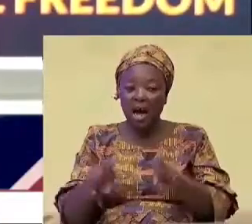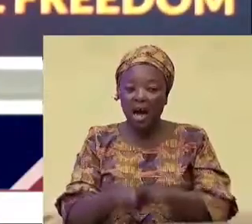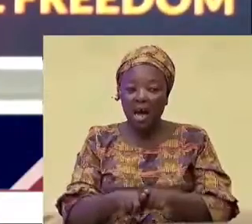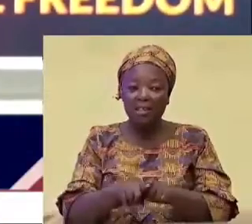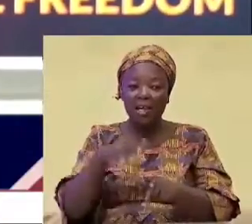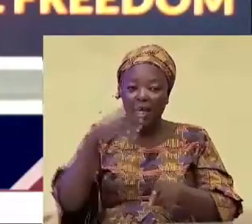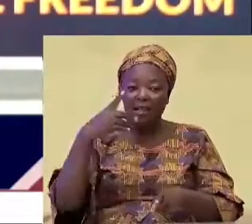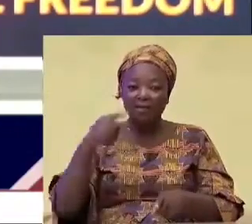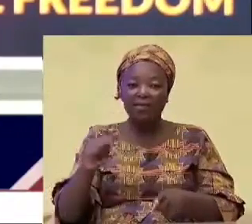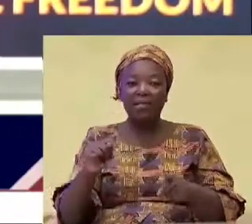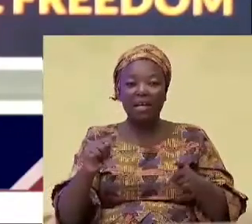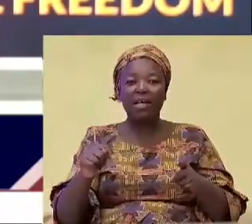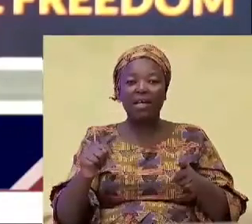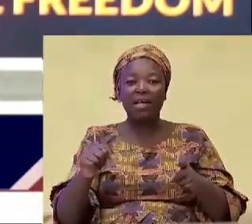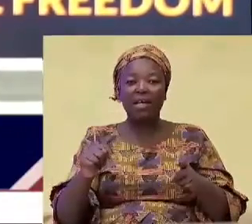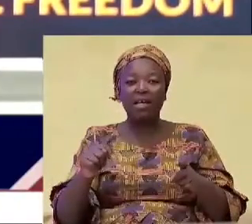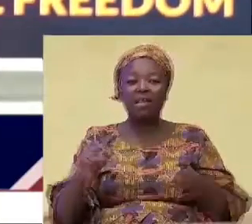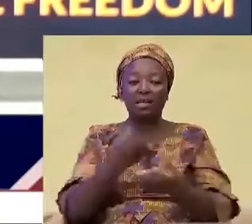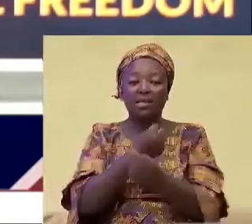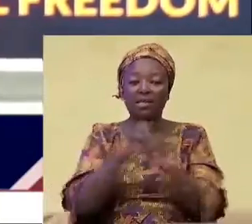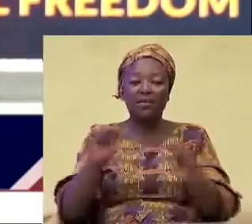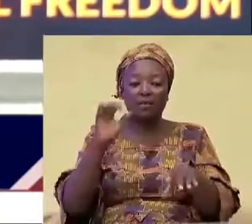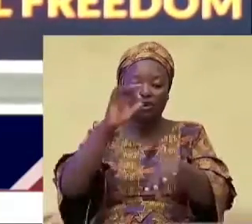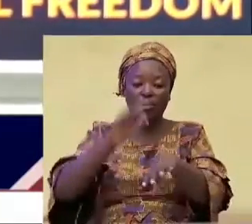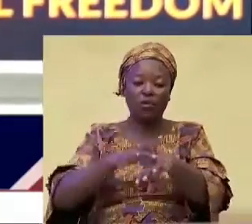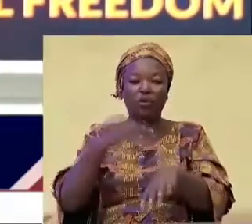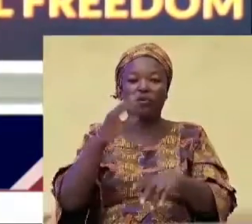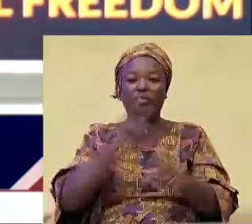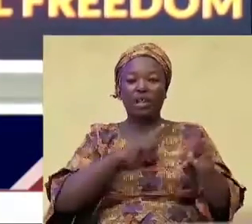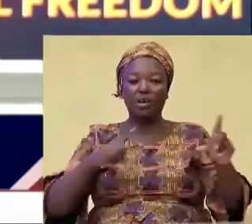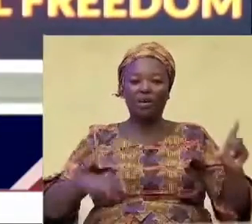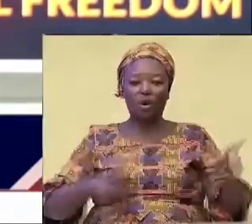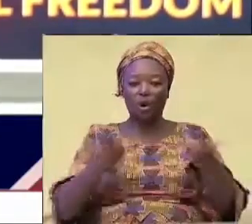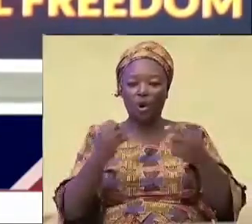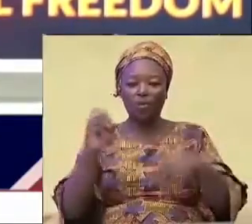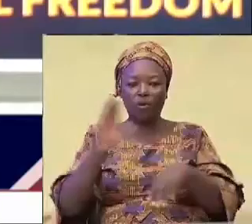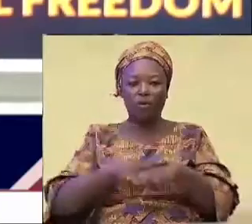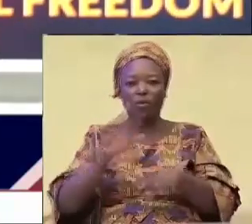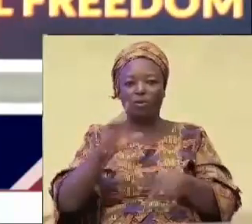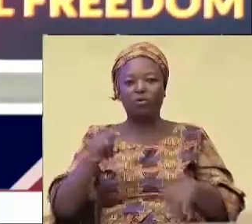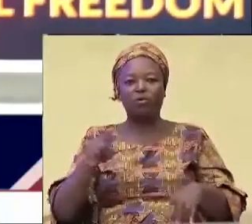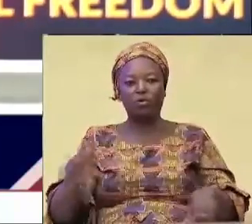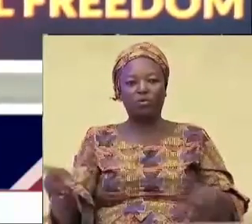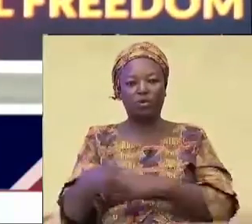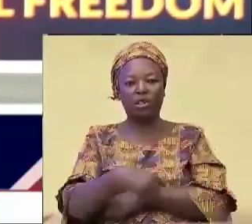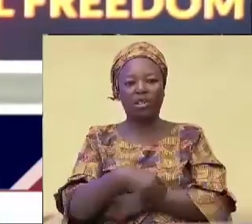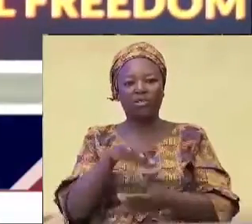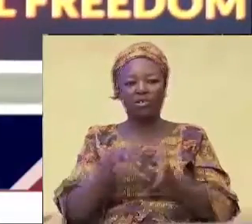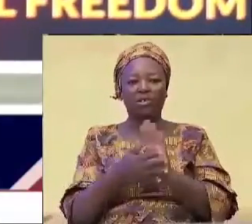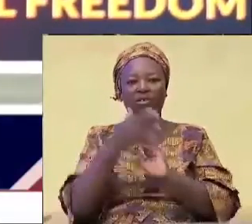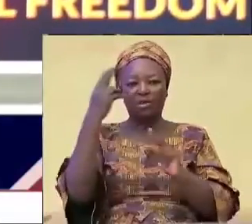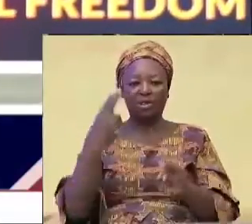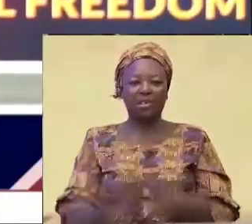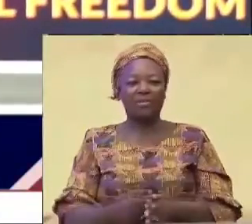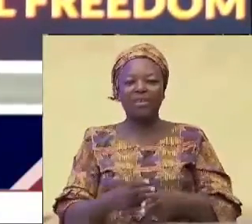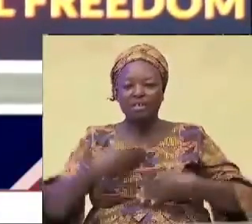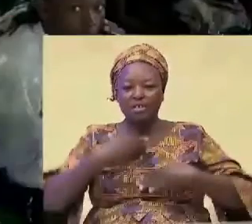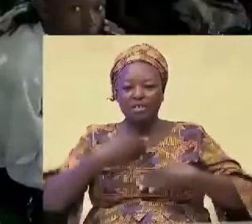as the healing, saving touch of the Lord comes upon you